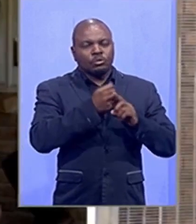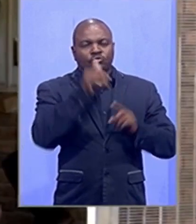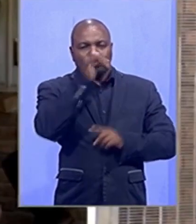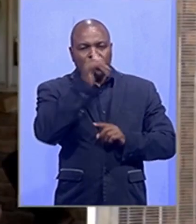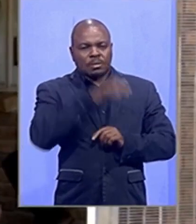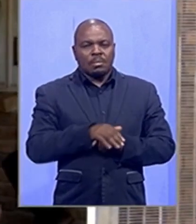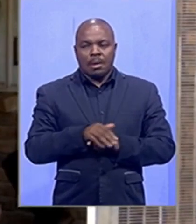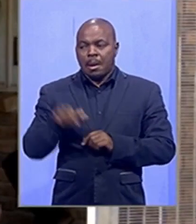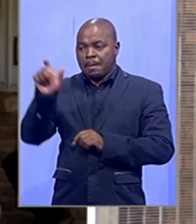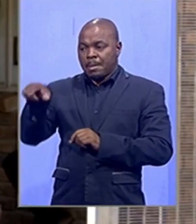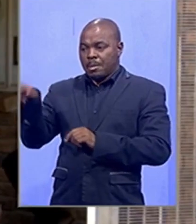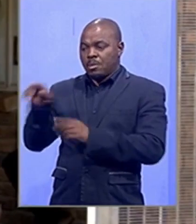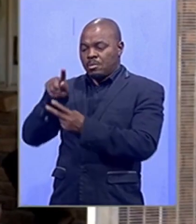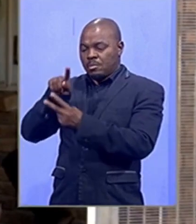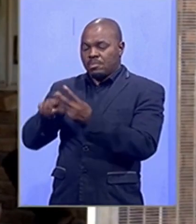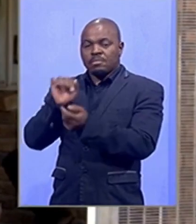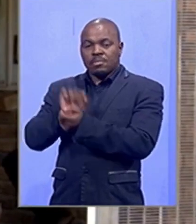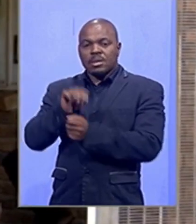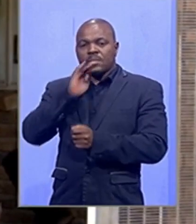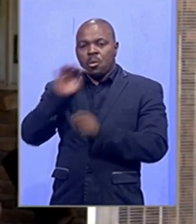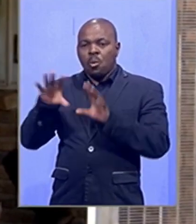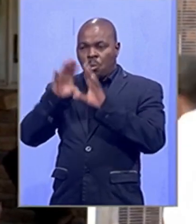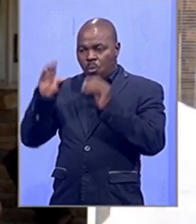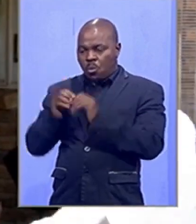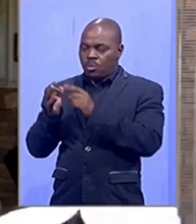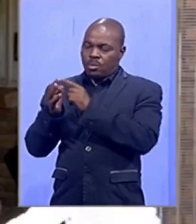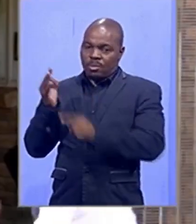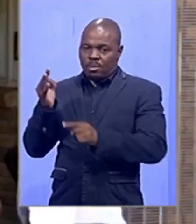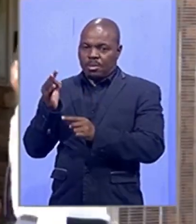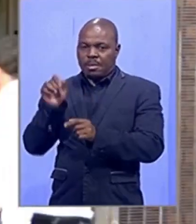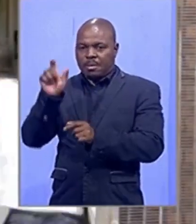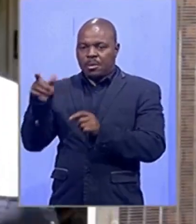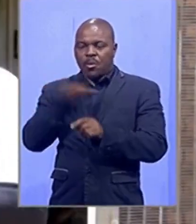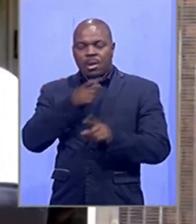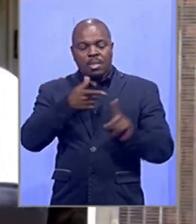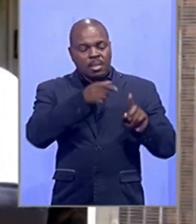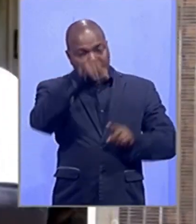ba go tliša palomoka ya bagonolo ba bararo molatong wa polao ya moeti wa ka Jeremane.